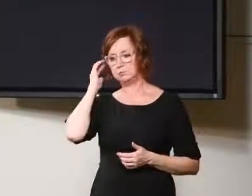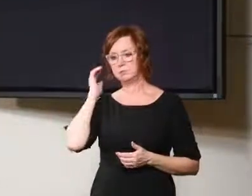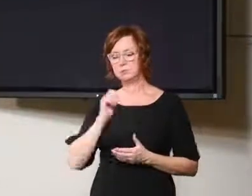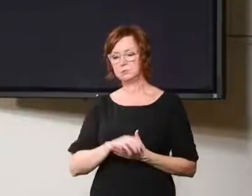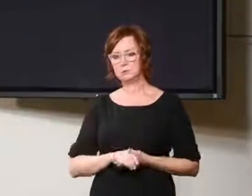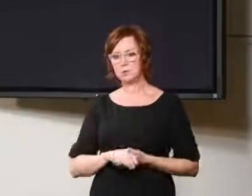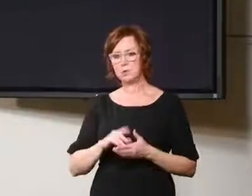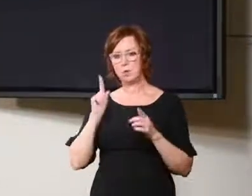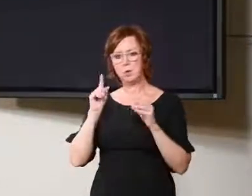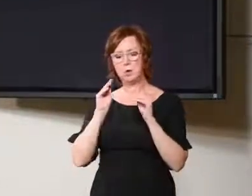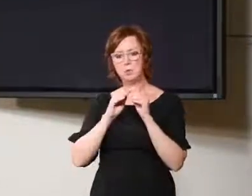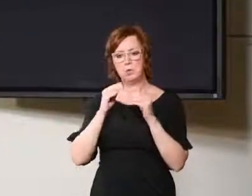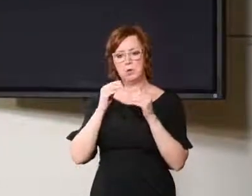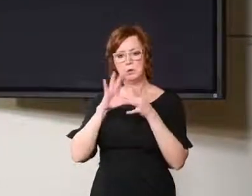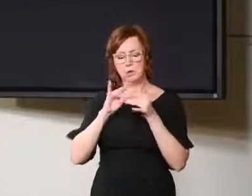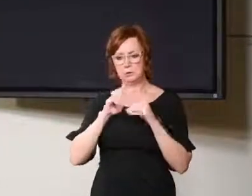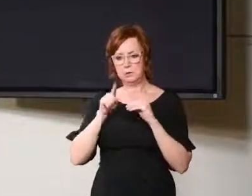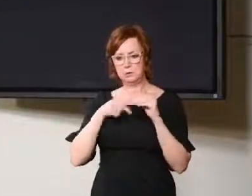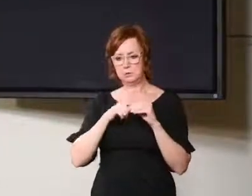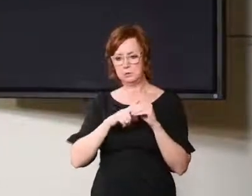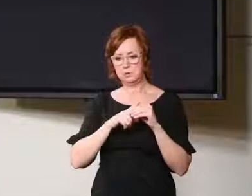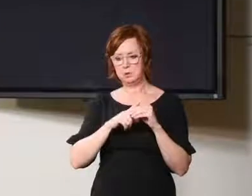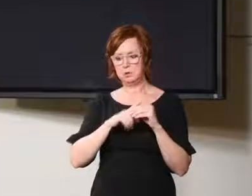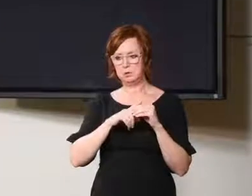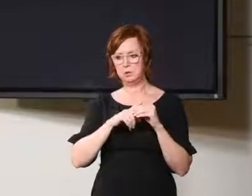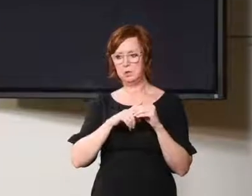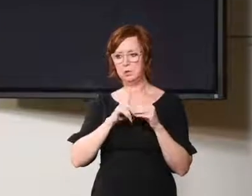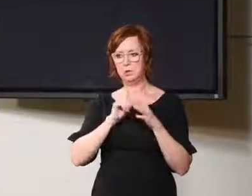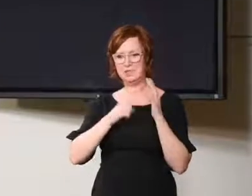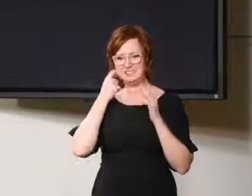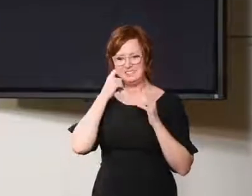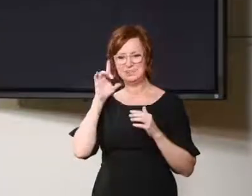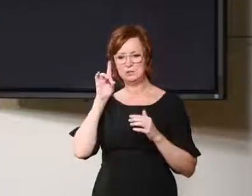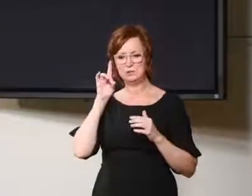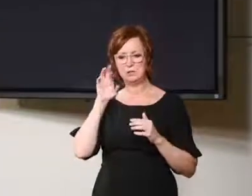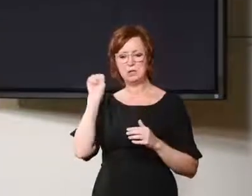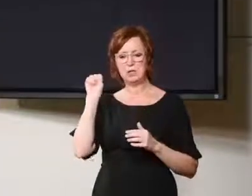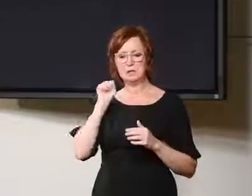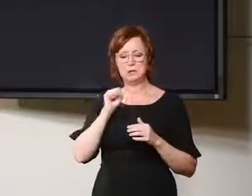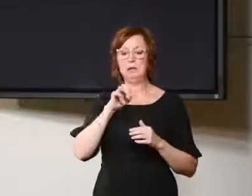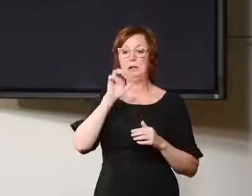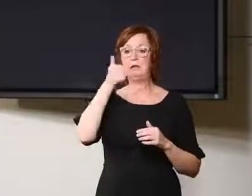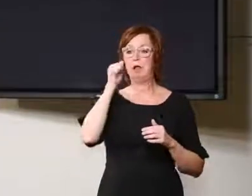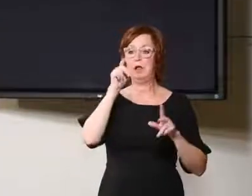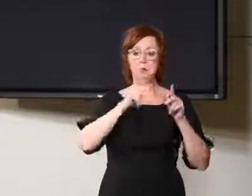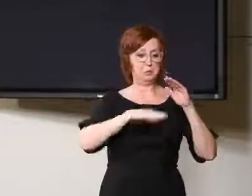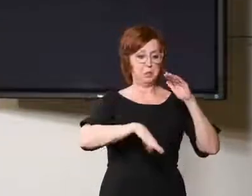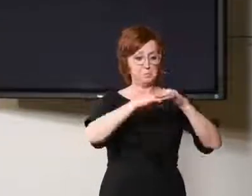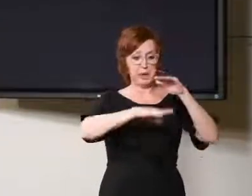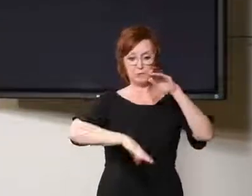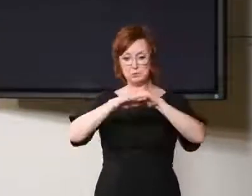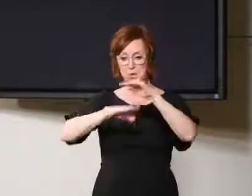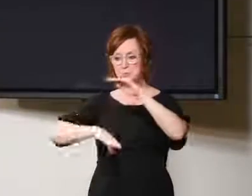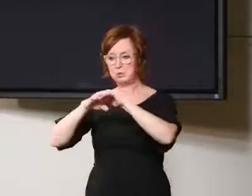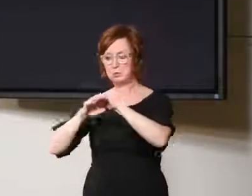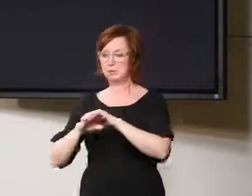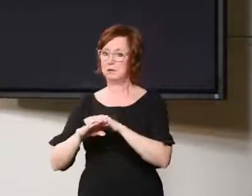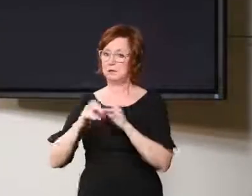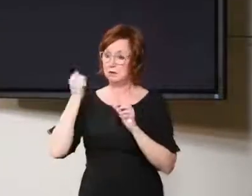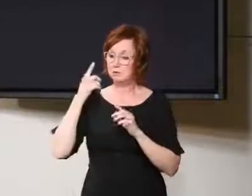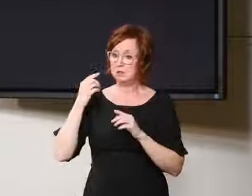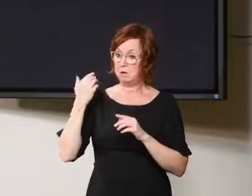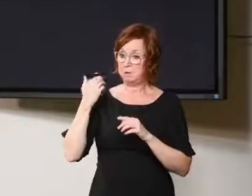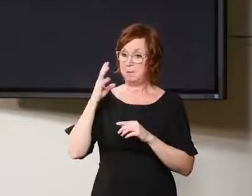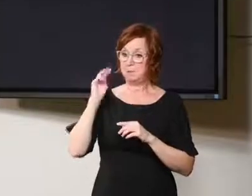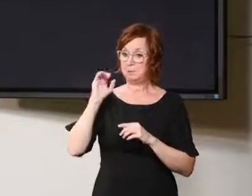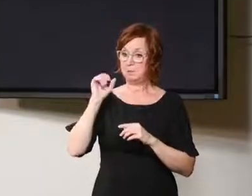correct with respect to the 10-person maximum gathering that we have. But we have also seen Manitoba has taken steps